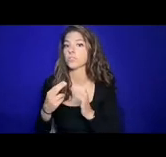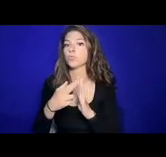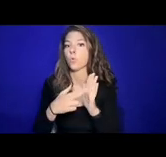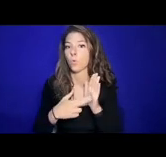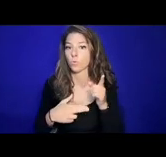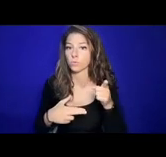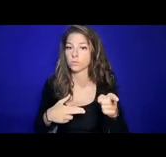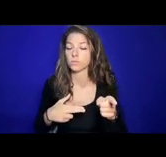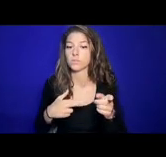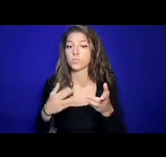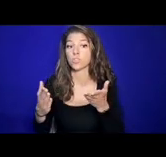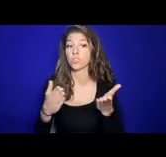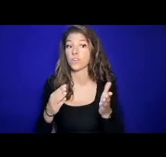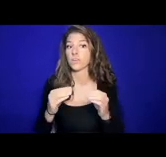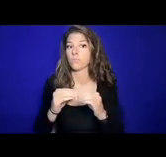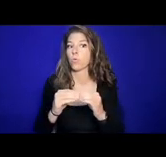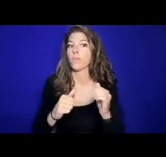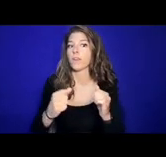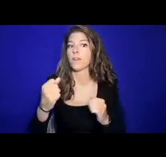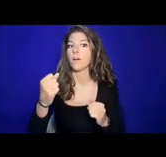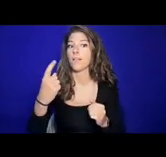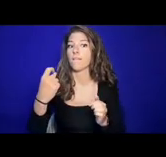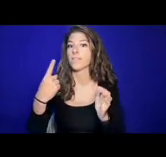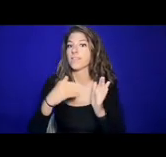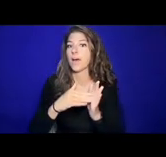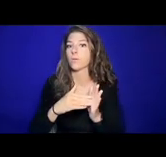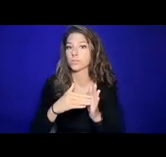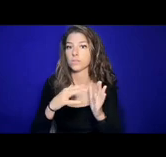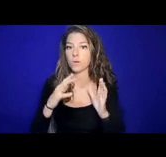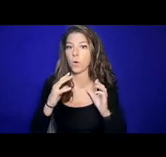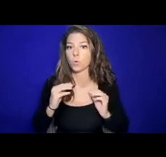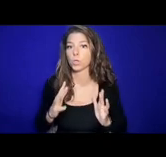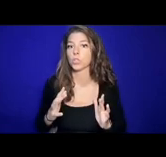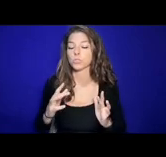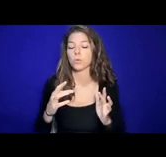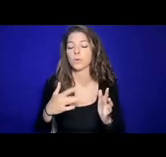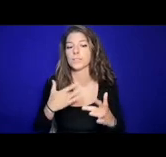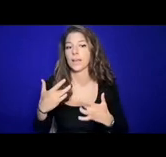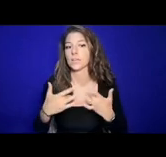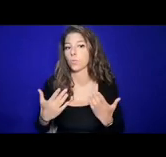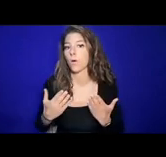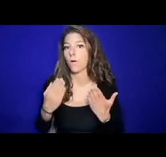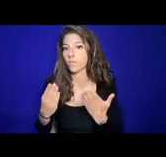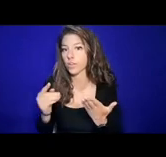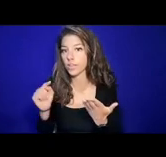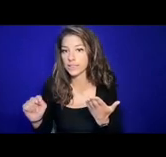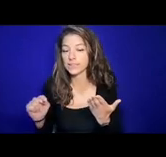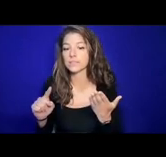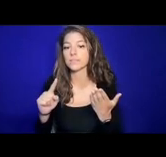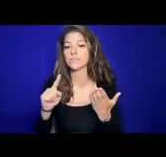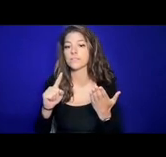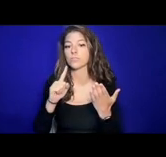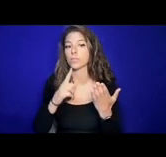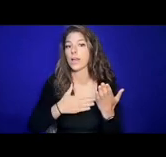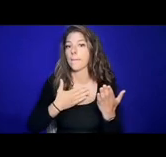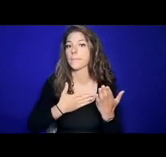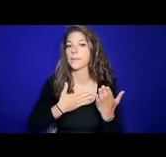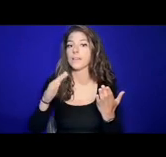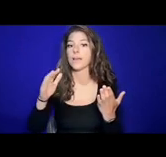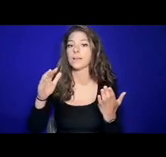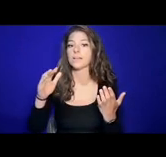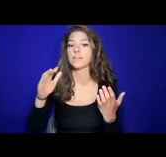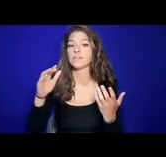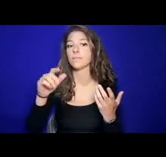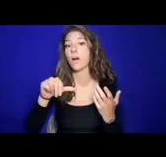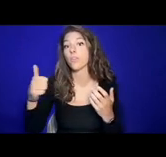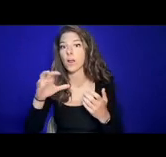enrolled, serving more than 11,000 of these ABLE accounts. So we're excited to offer this. We're really excited that Ascensus is offering this as